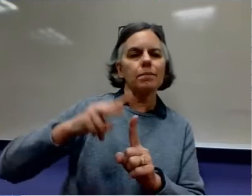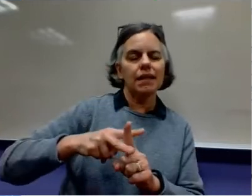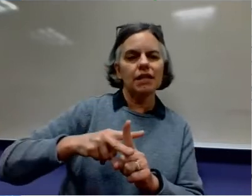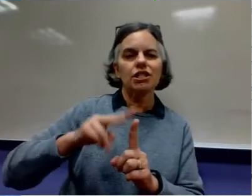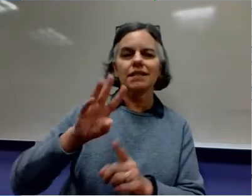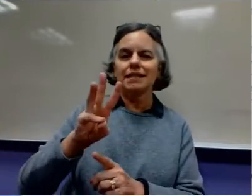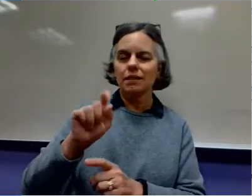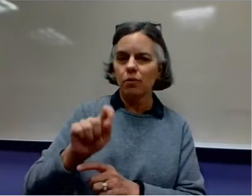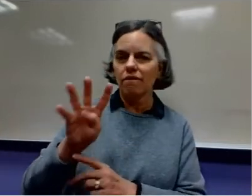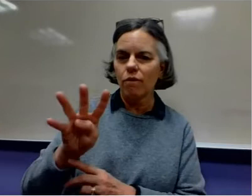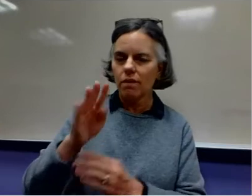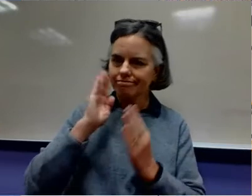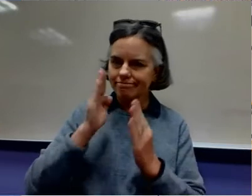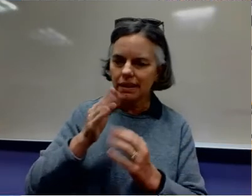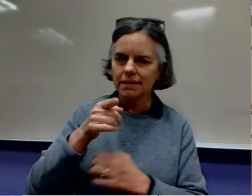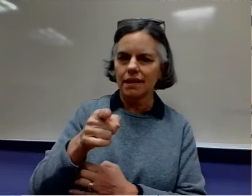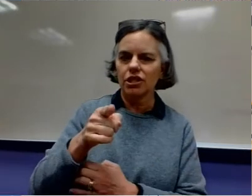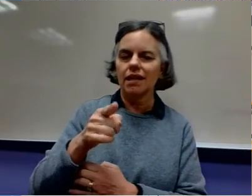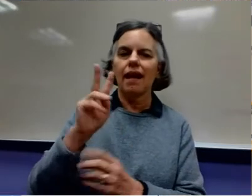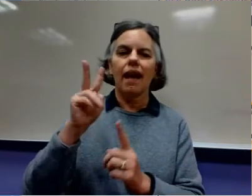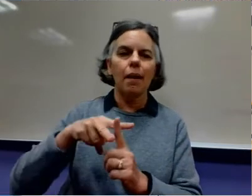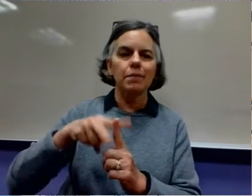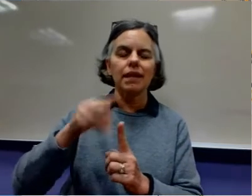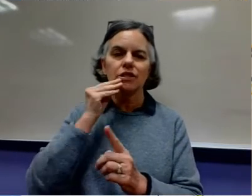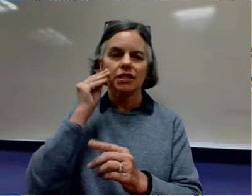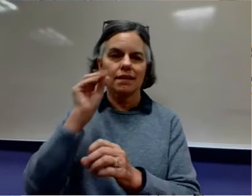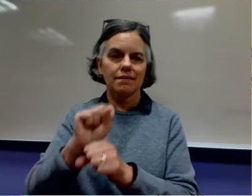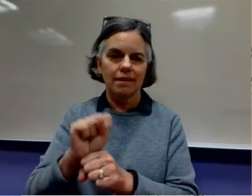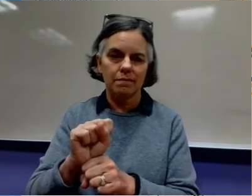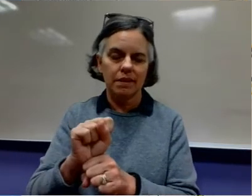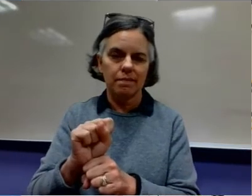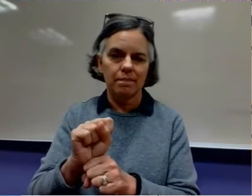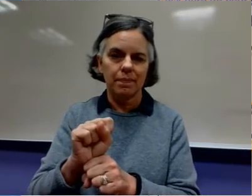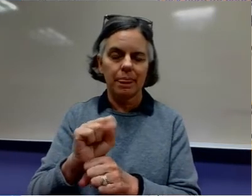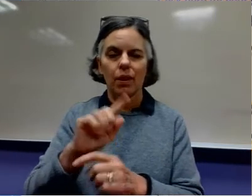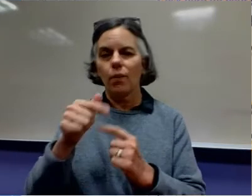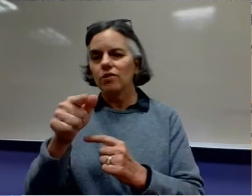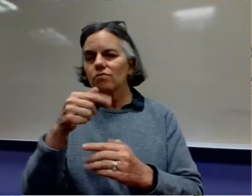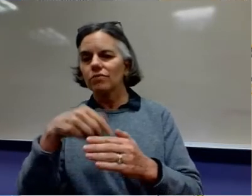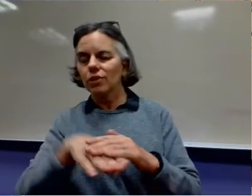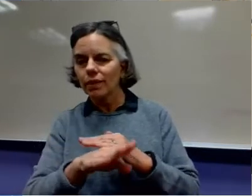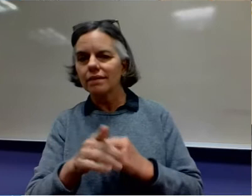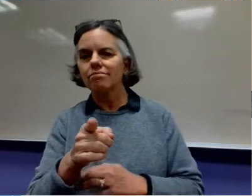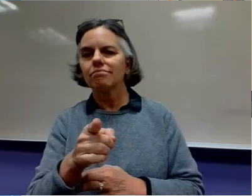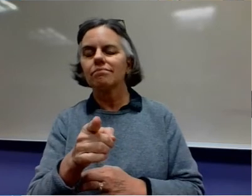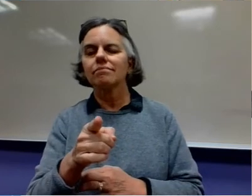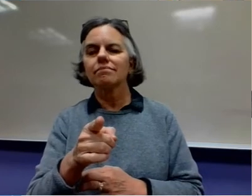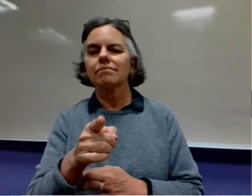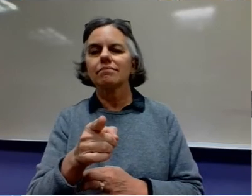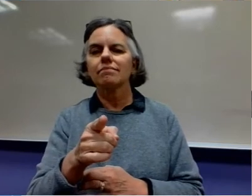make sure to pay attention to that. Here's the application assignment. When you go into this one,